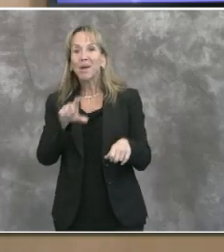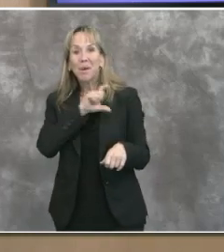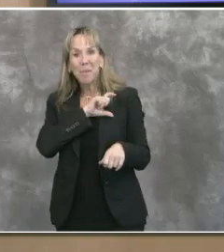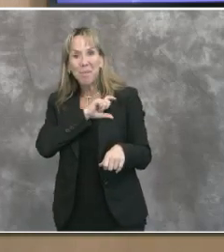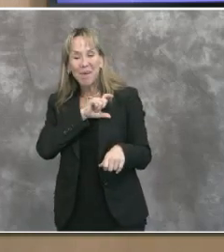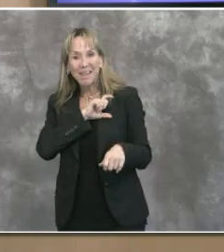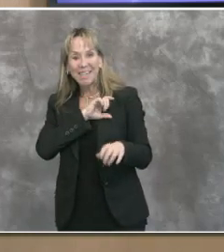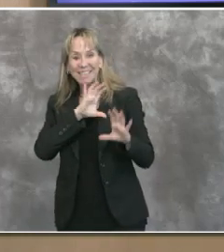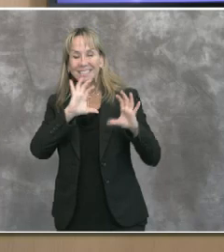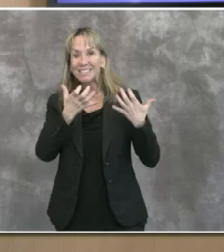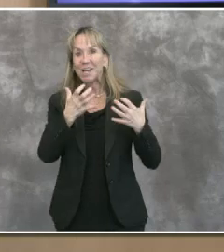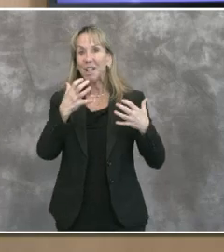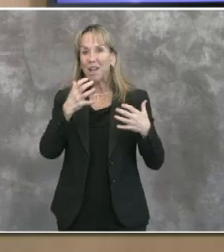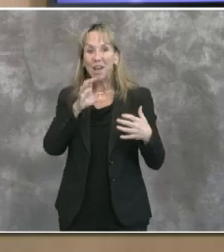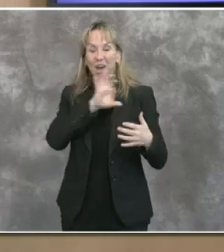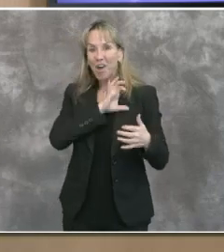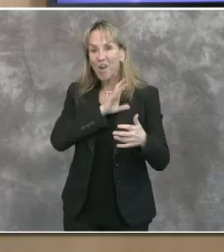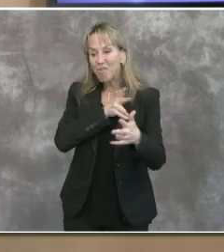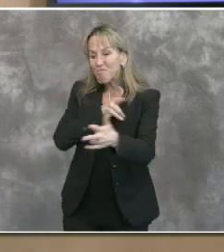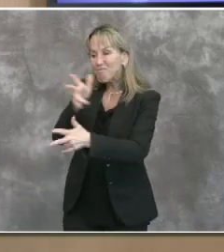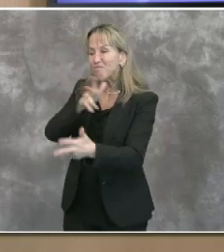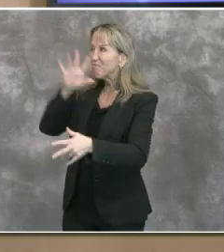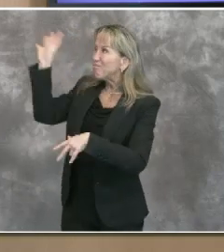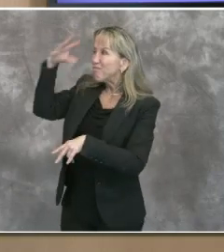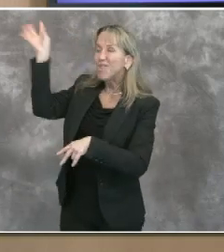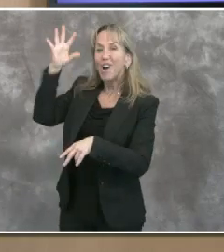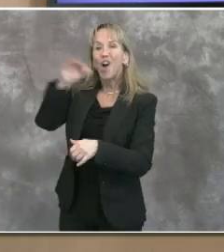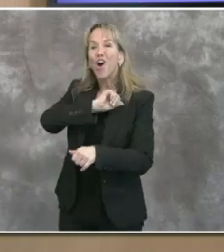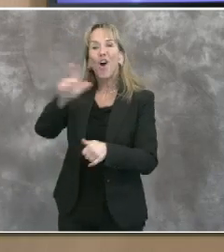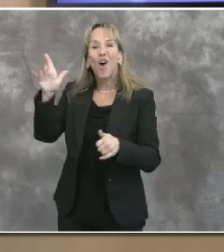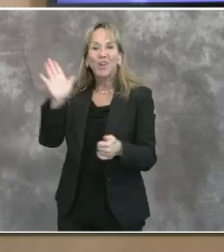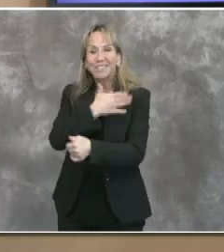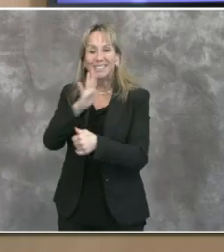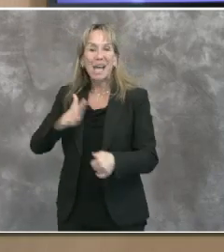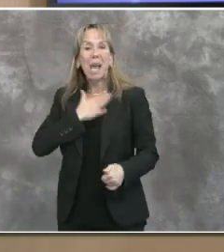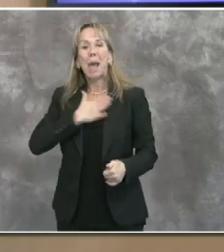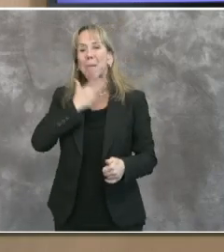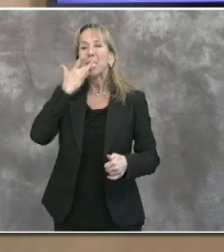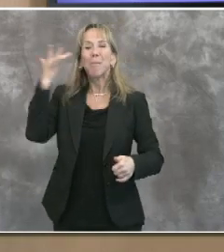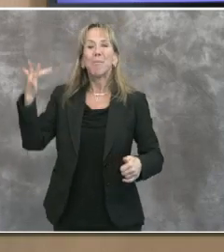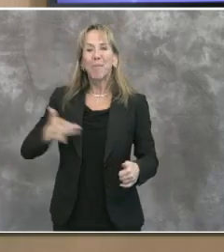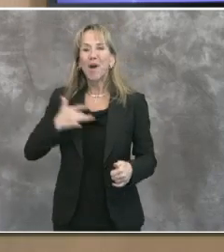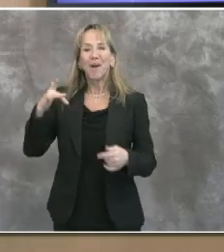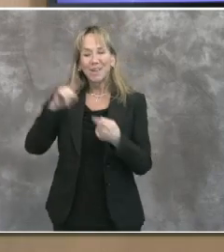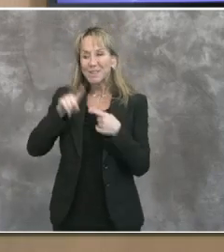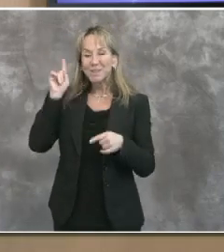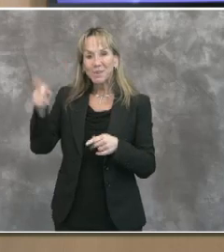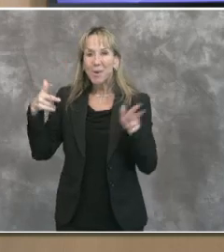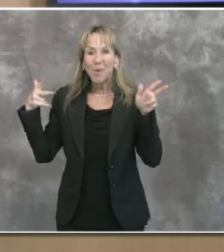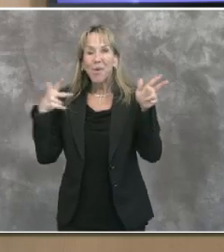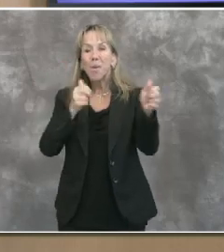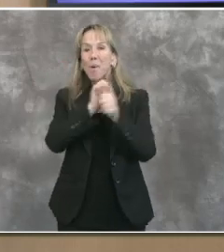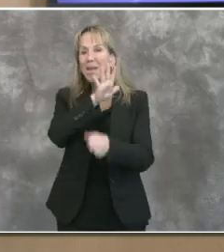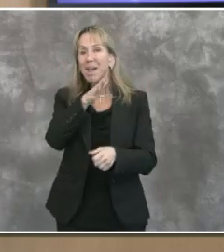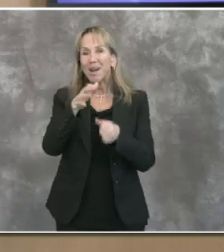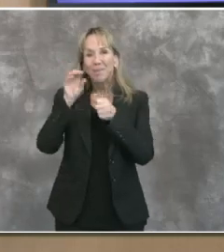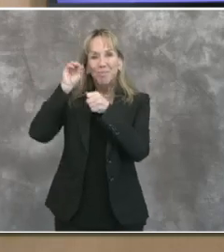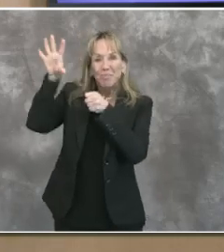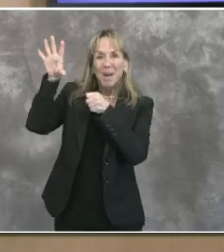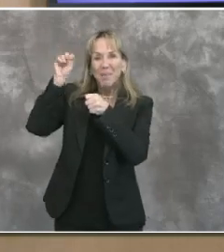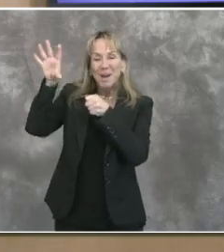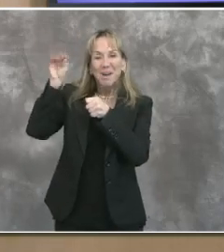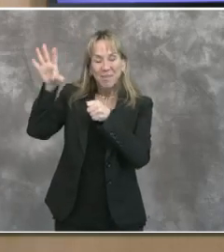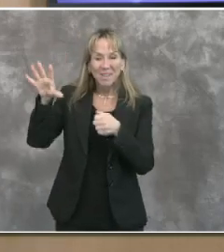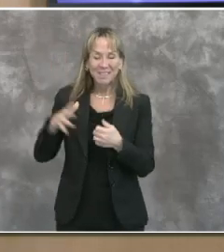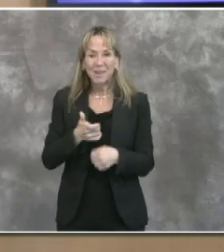Department officers drove by with their sirens blaring, and they all sang happy birthday to him through their loudspeakers. Small